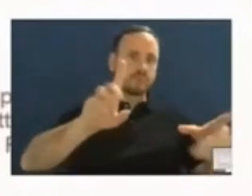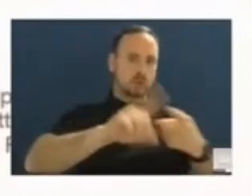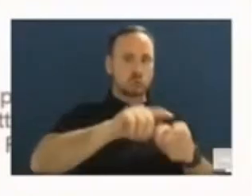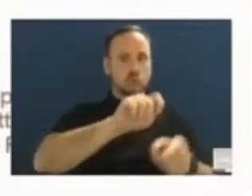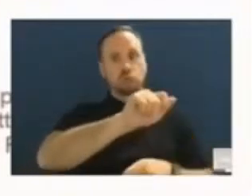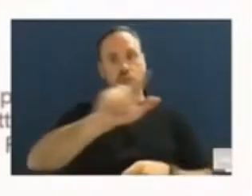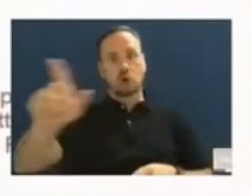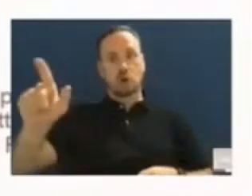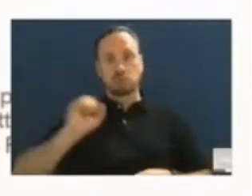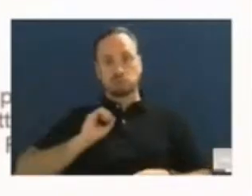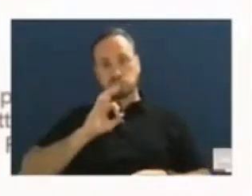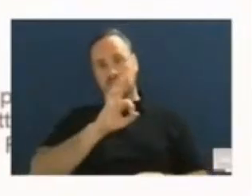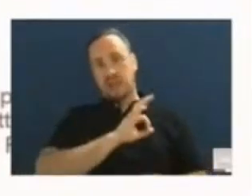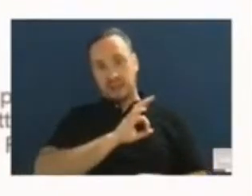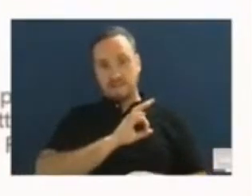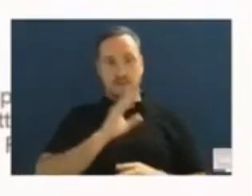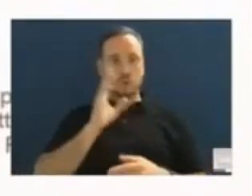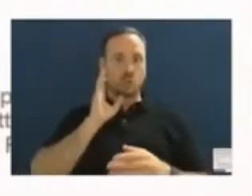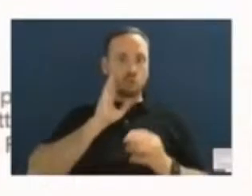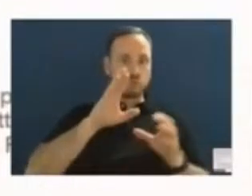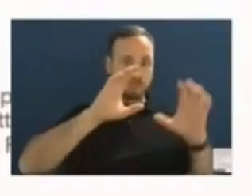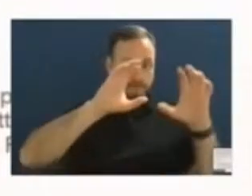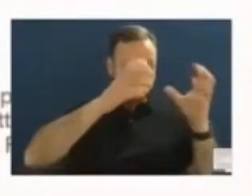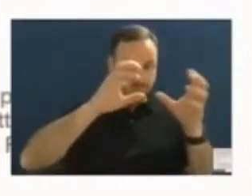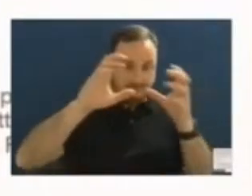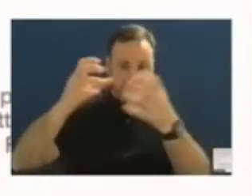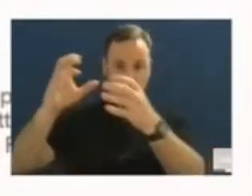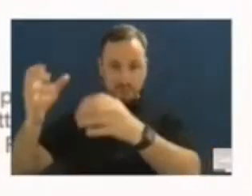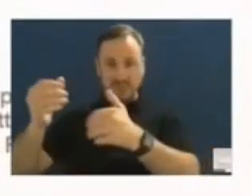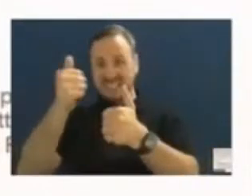every staff person understands what those expectations are going to